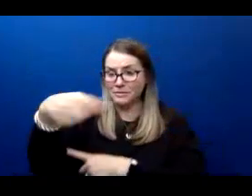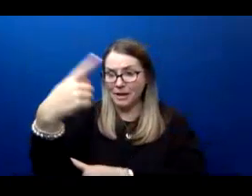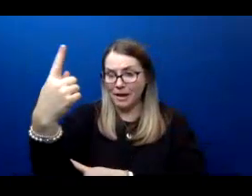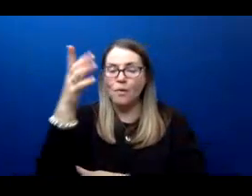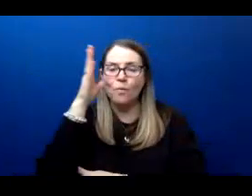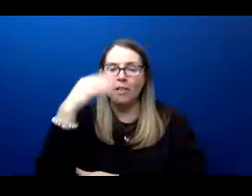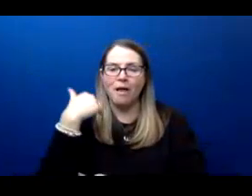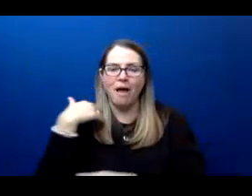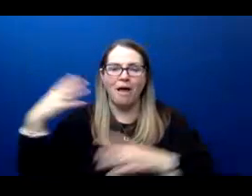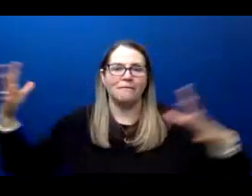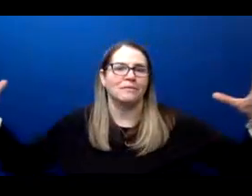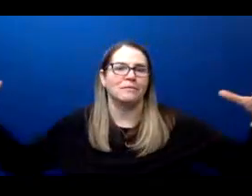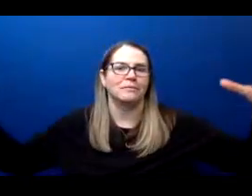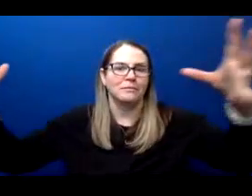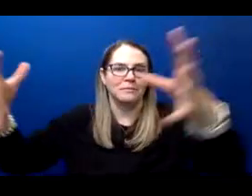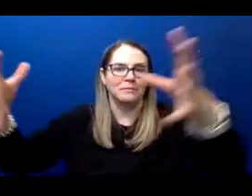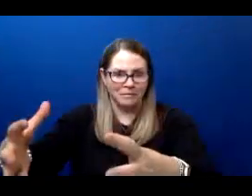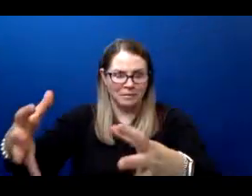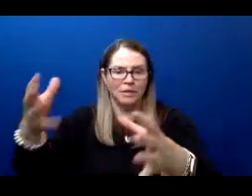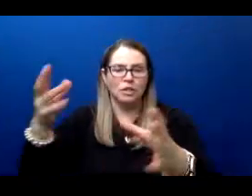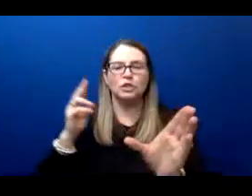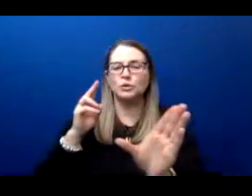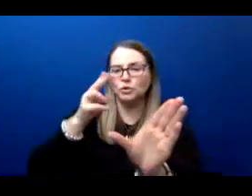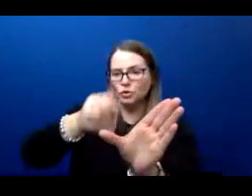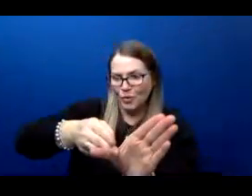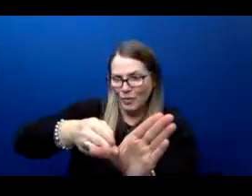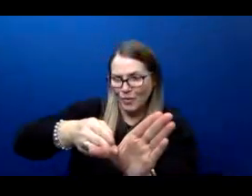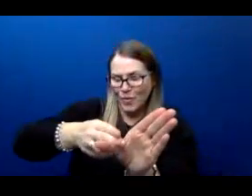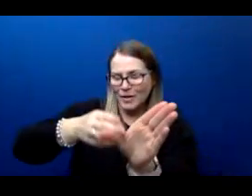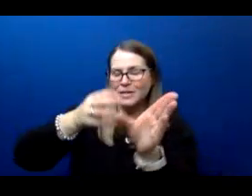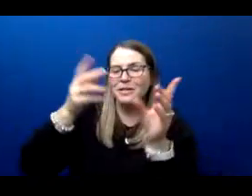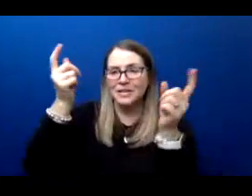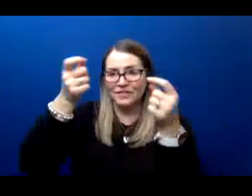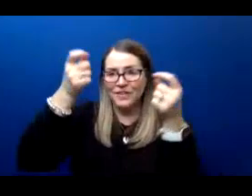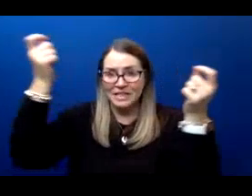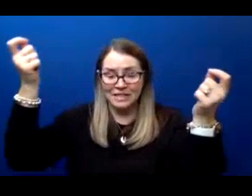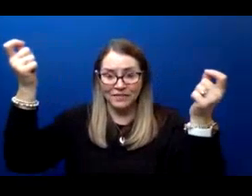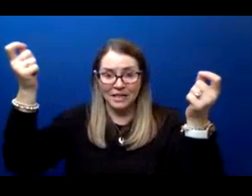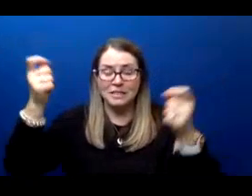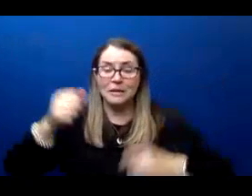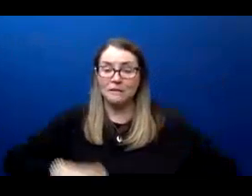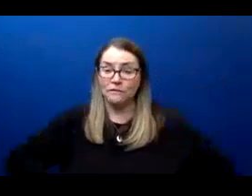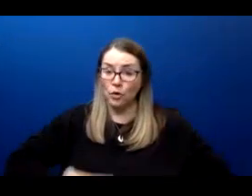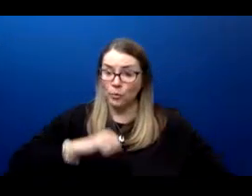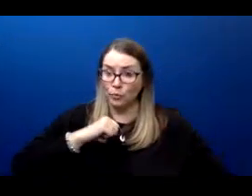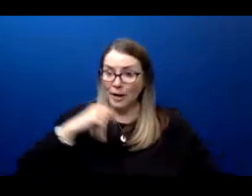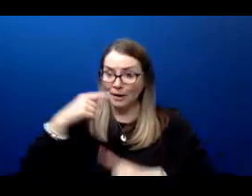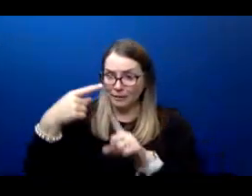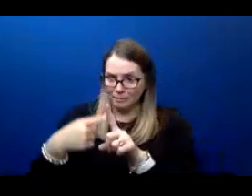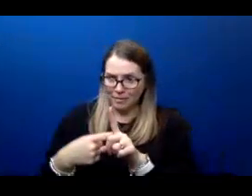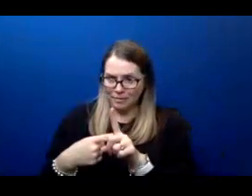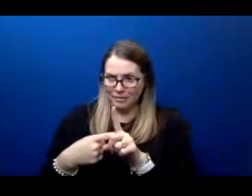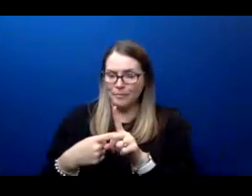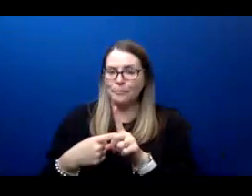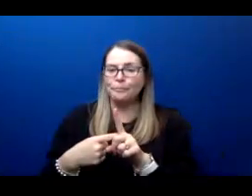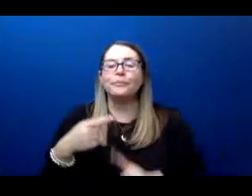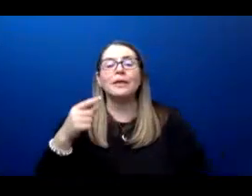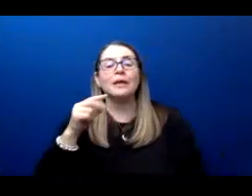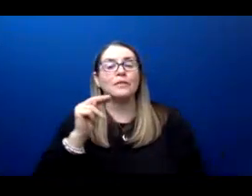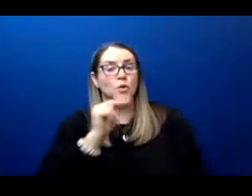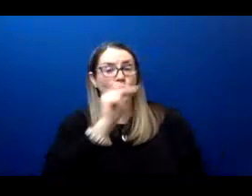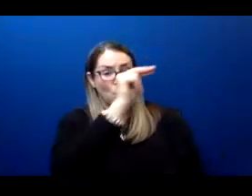We encourage you, if you are in the South, to join in on the festivities. For Pride Month, Northern Nevada also does have some celebrations,